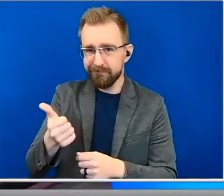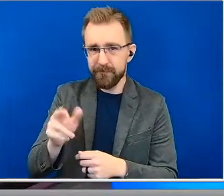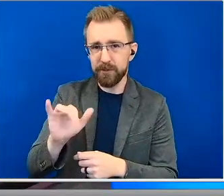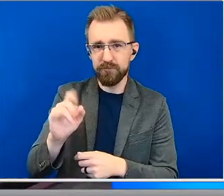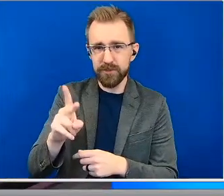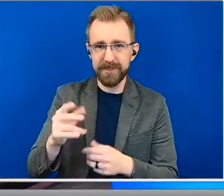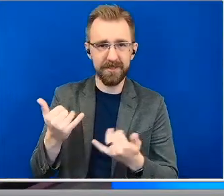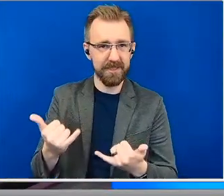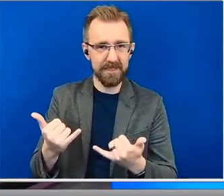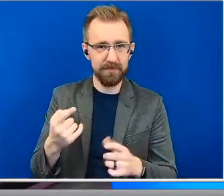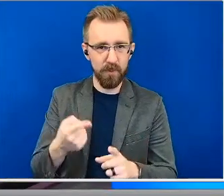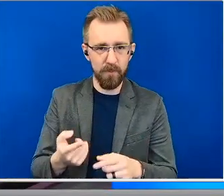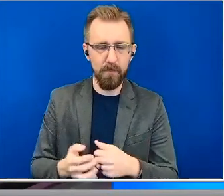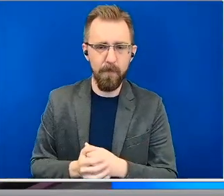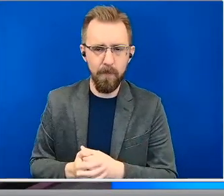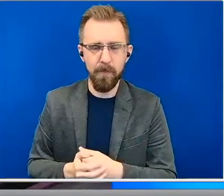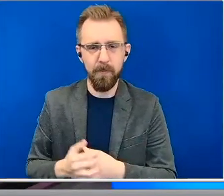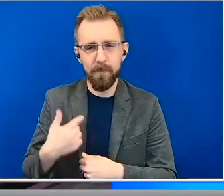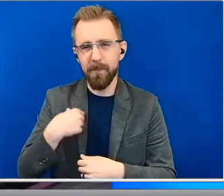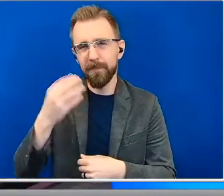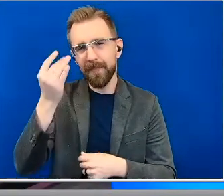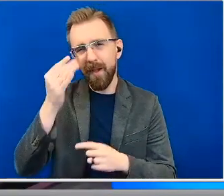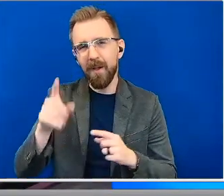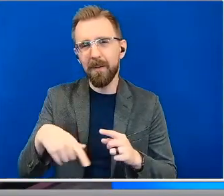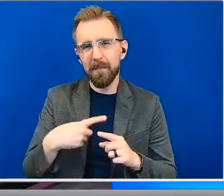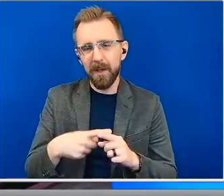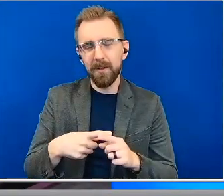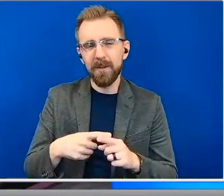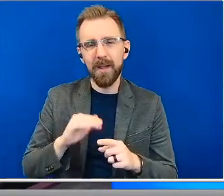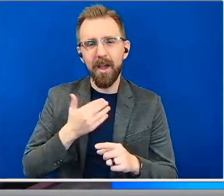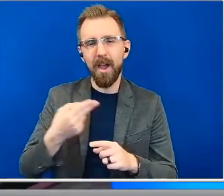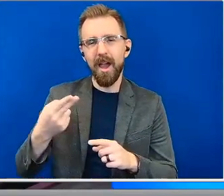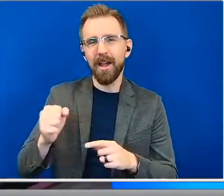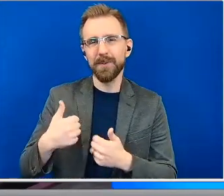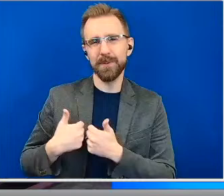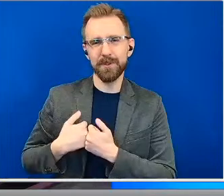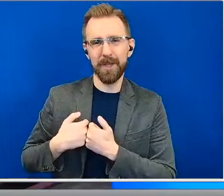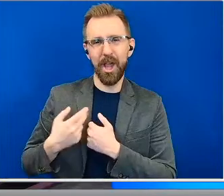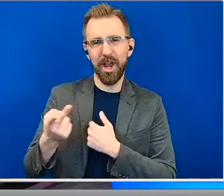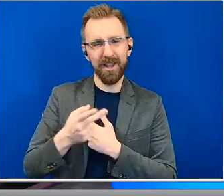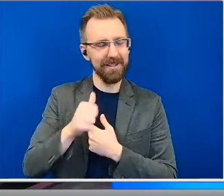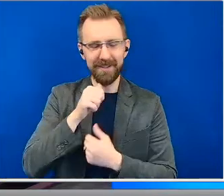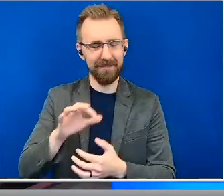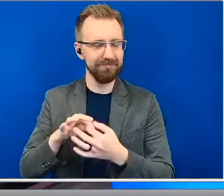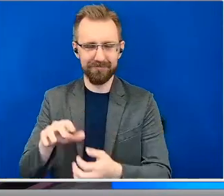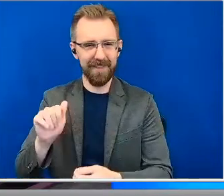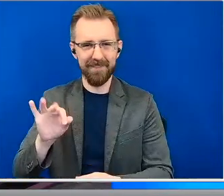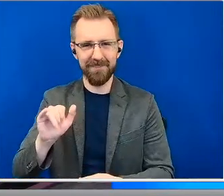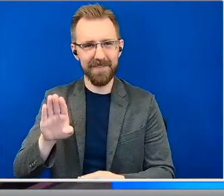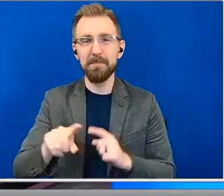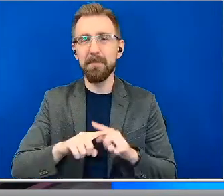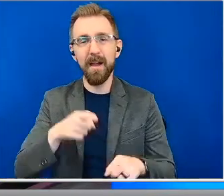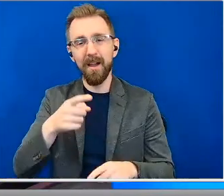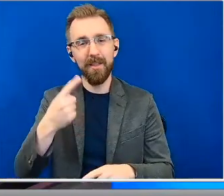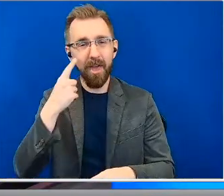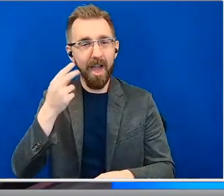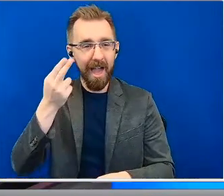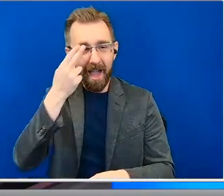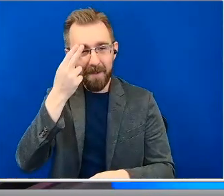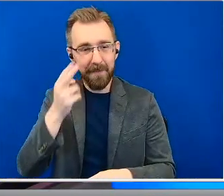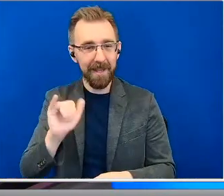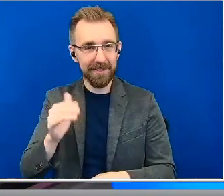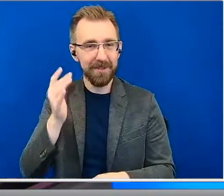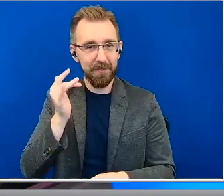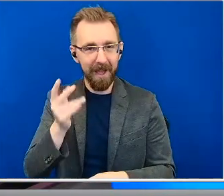I just had a thought about our high school sweethearts here. It's not related to AFib, but have you ever thought the eye patch is why you guys hooked